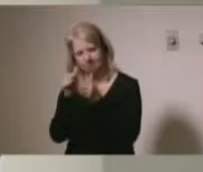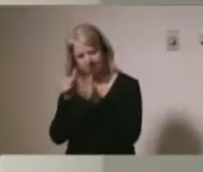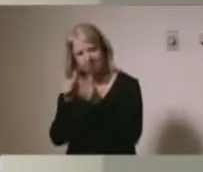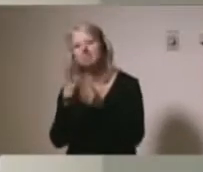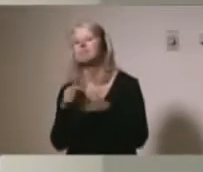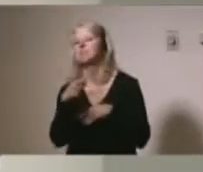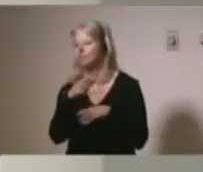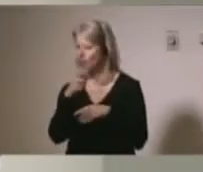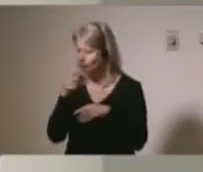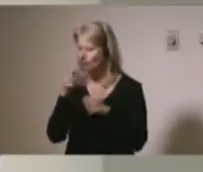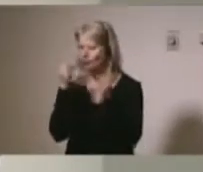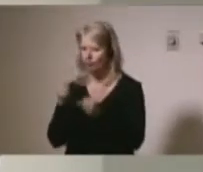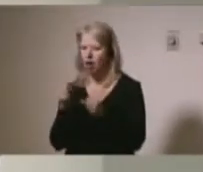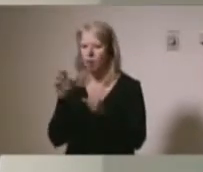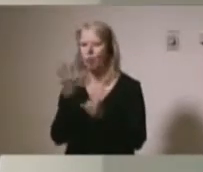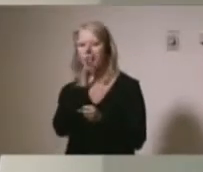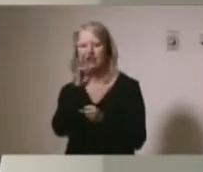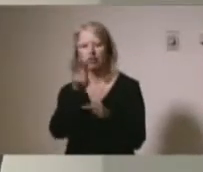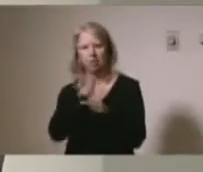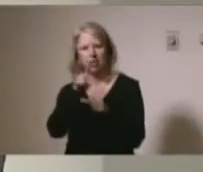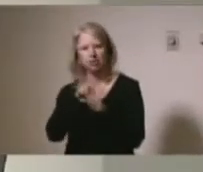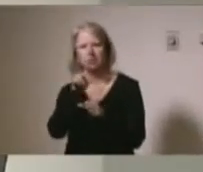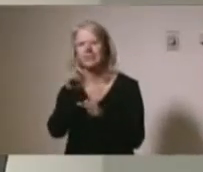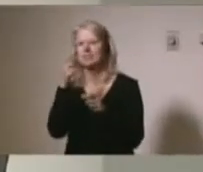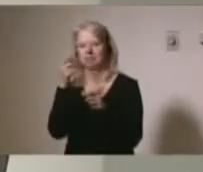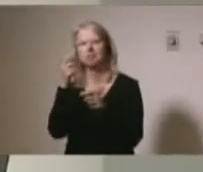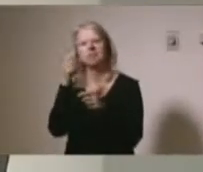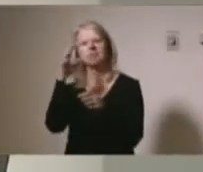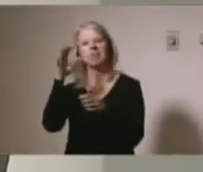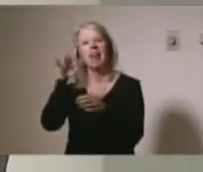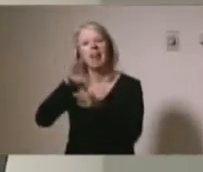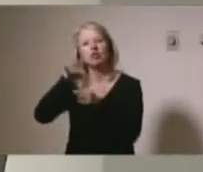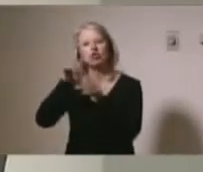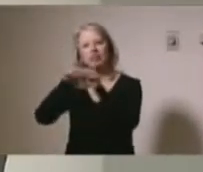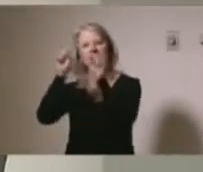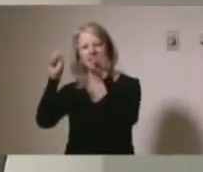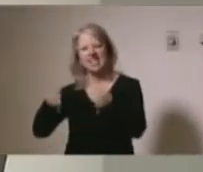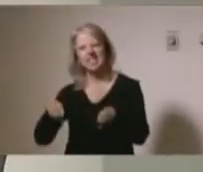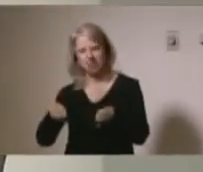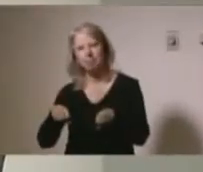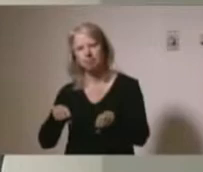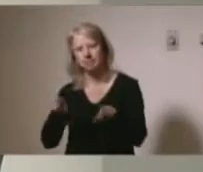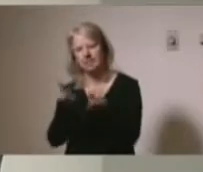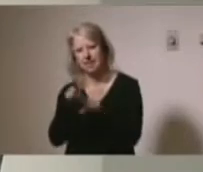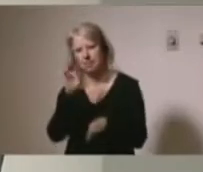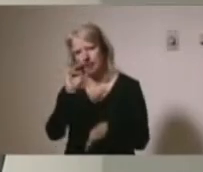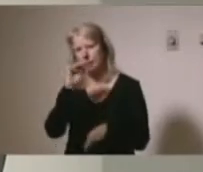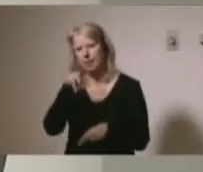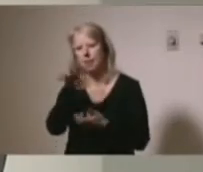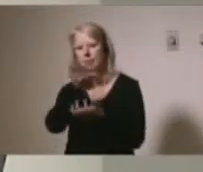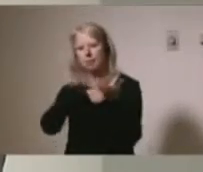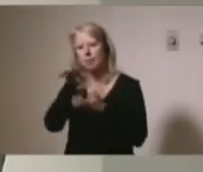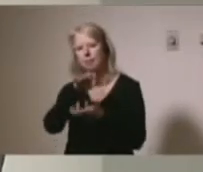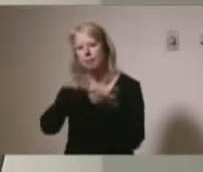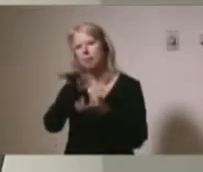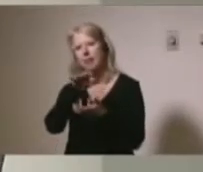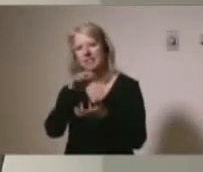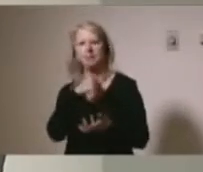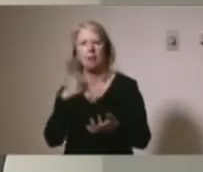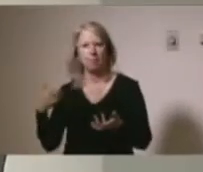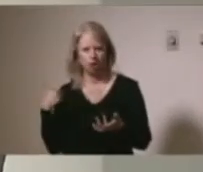Western democracy, and its electoral system is MMP, or mixed member